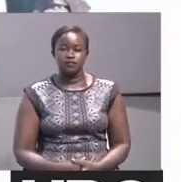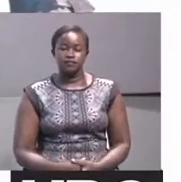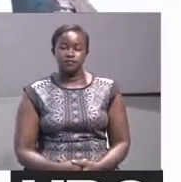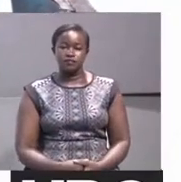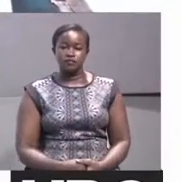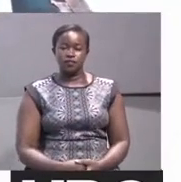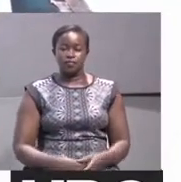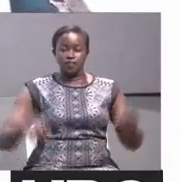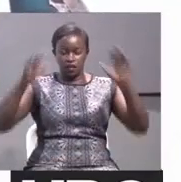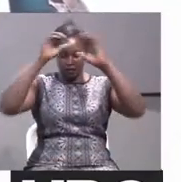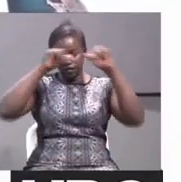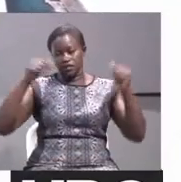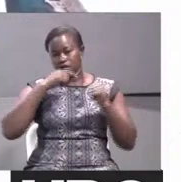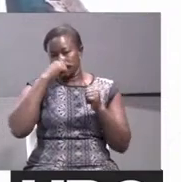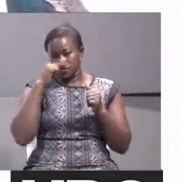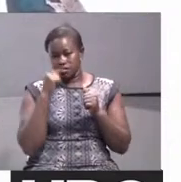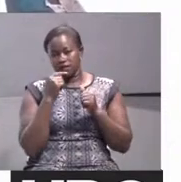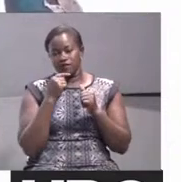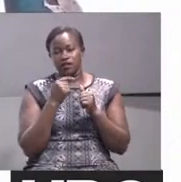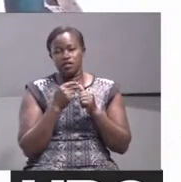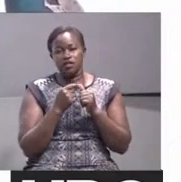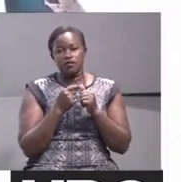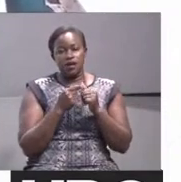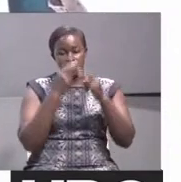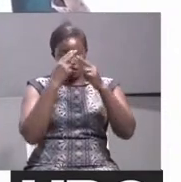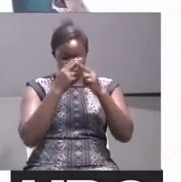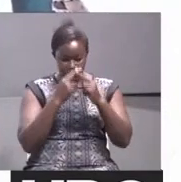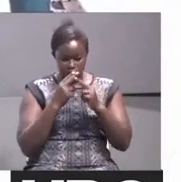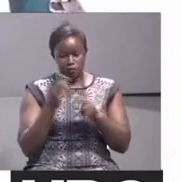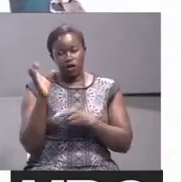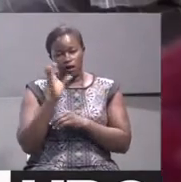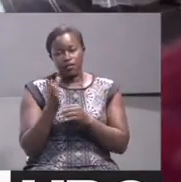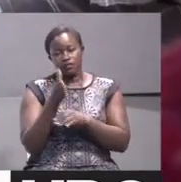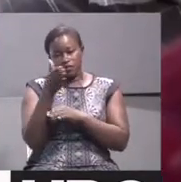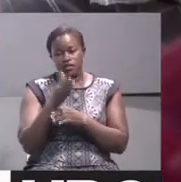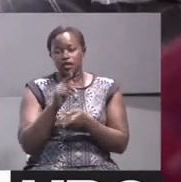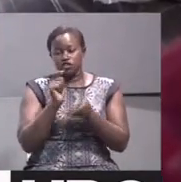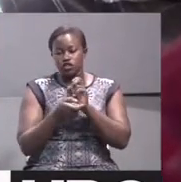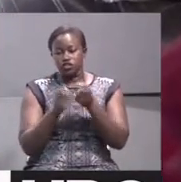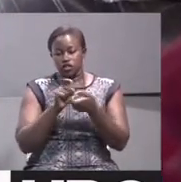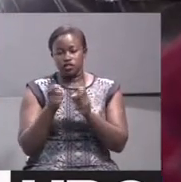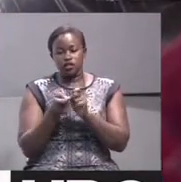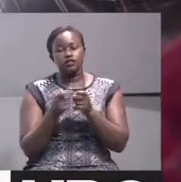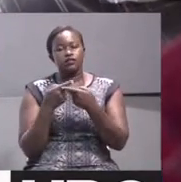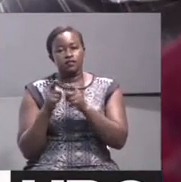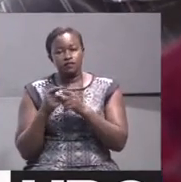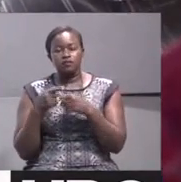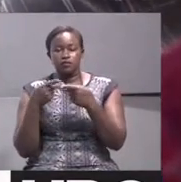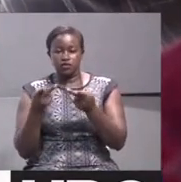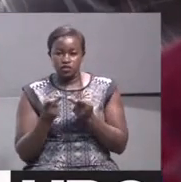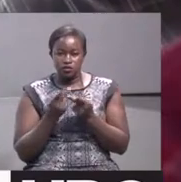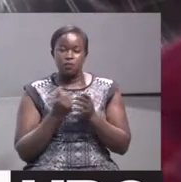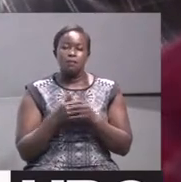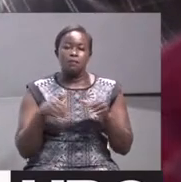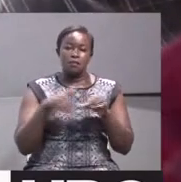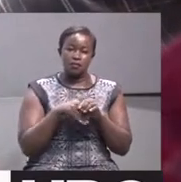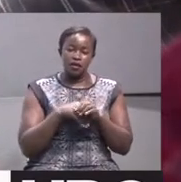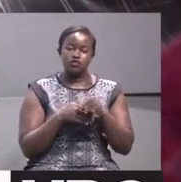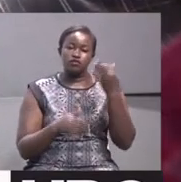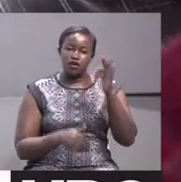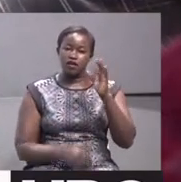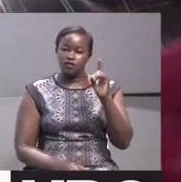President Museveni came up with a list of cabinet ministers in which he made changes in different positions. Members of FDC